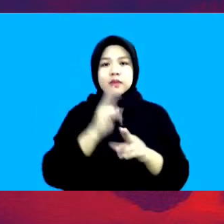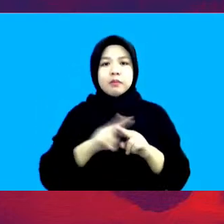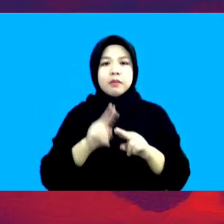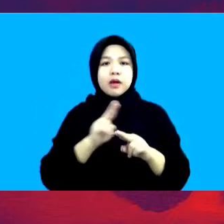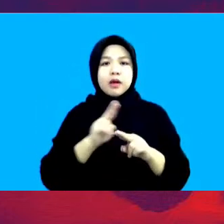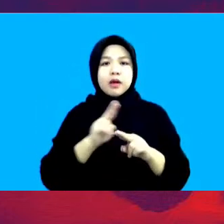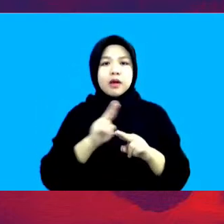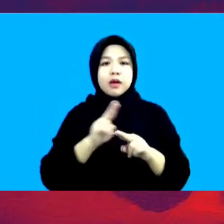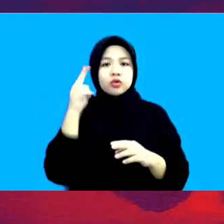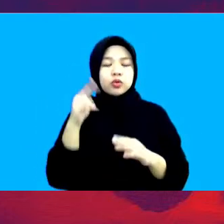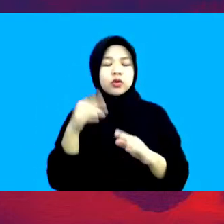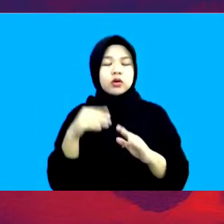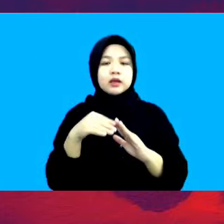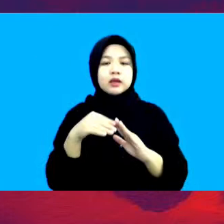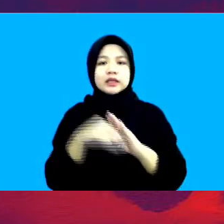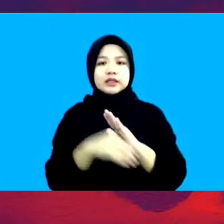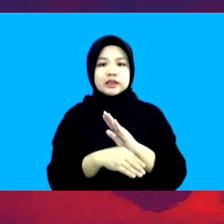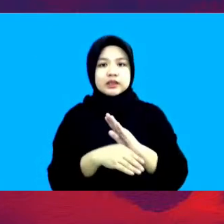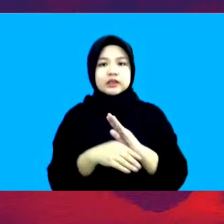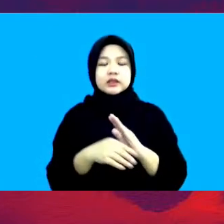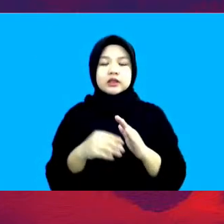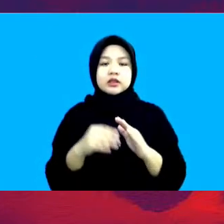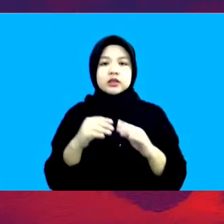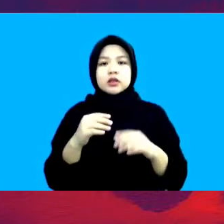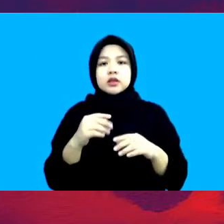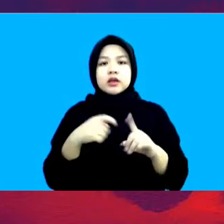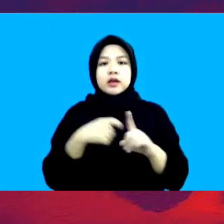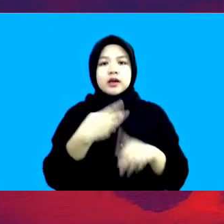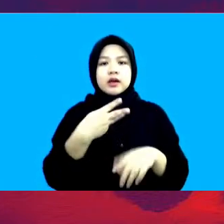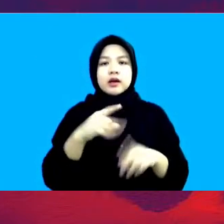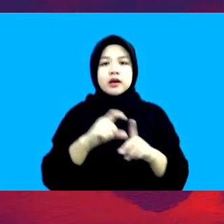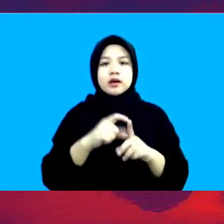wheat, price of soybean, corn, etc.